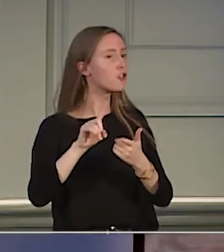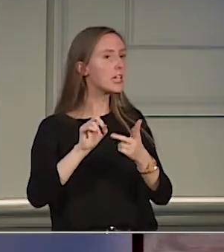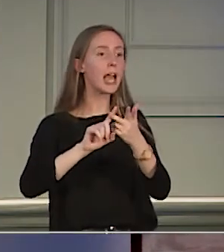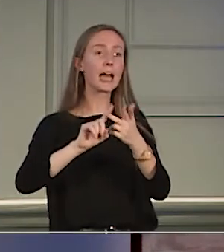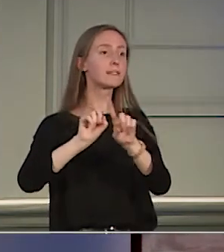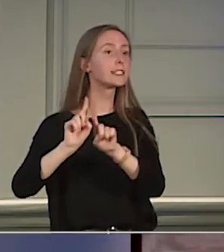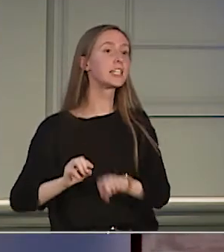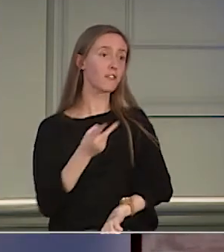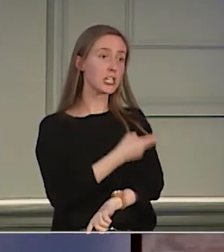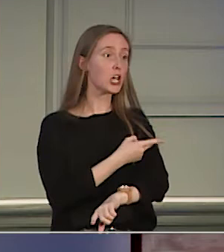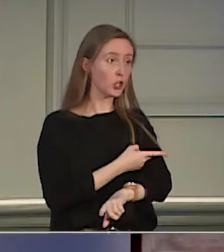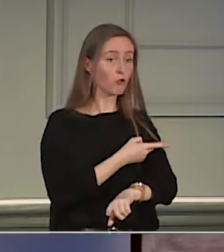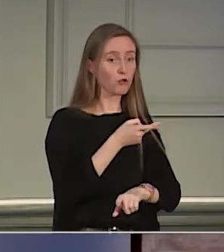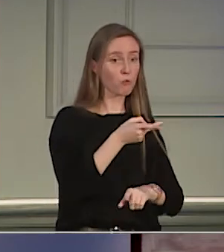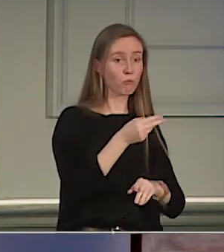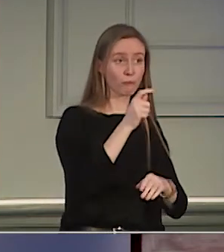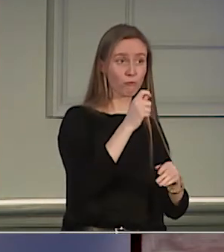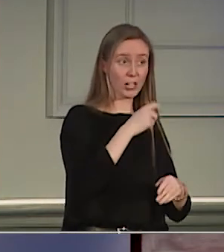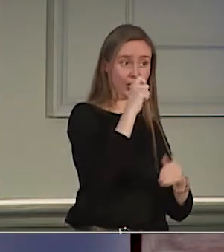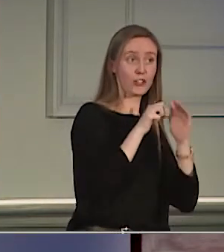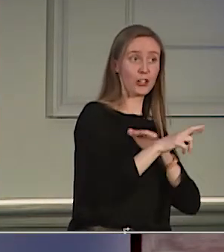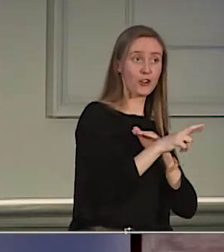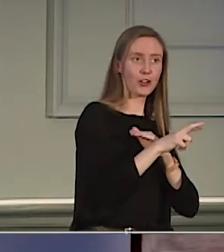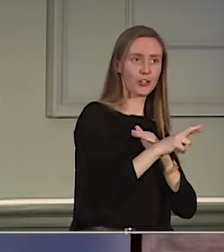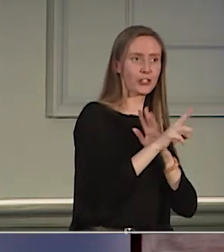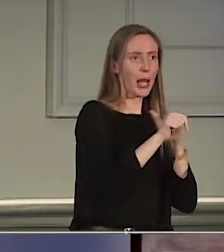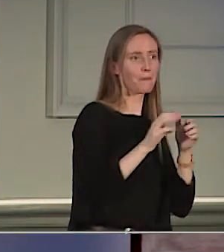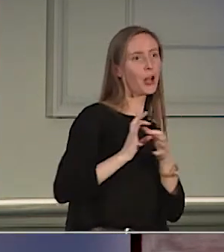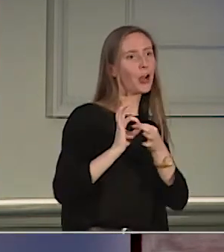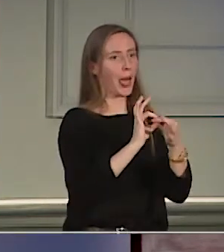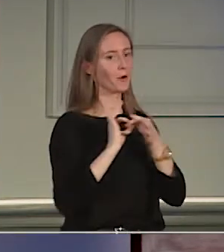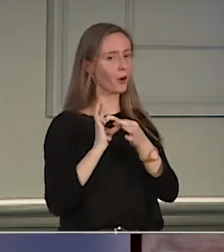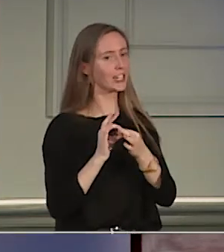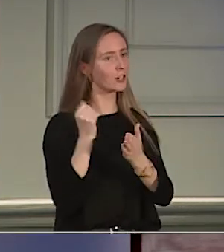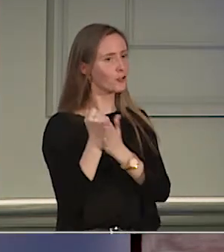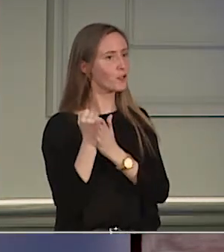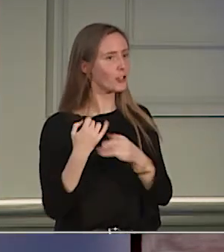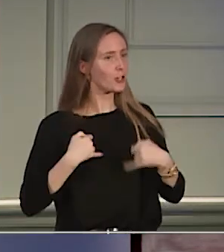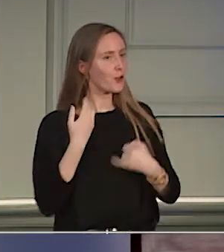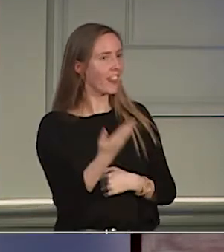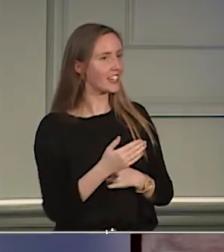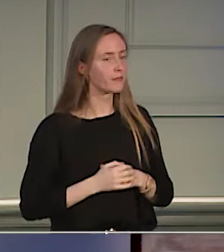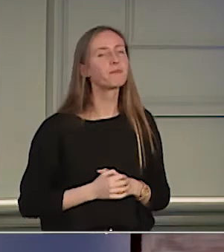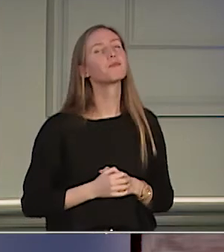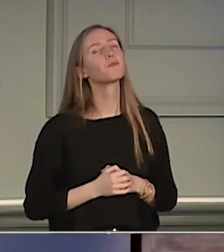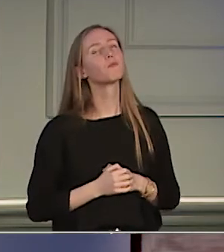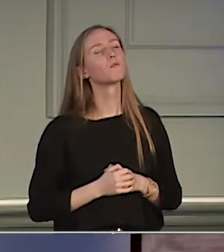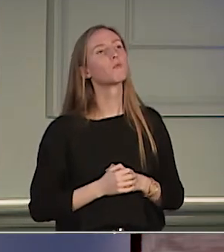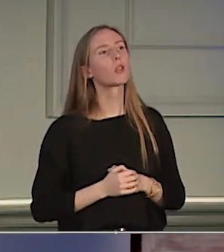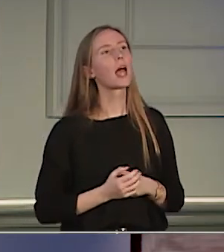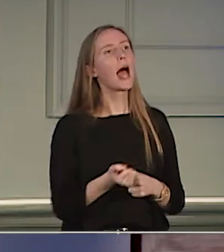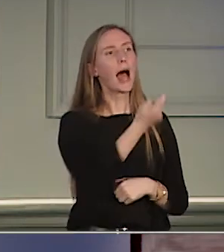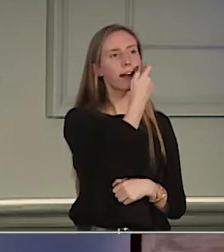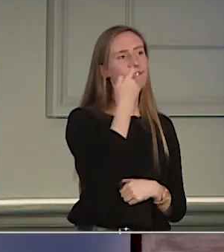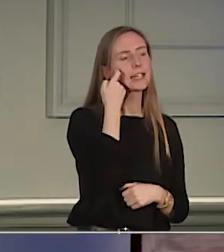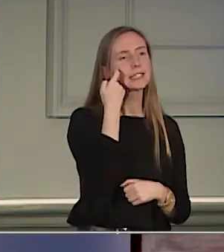teachers actually become the collaborators, and the students really appreciate and enjoy that as well. There's lots and lots of evidence that degrees that